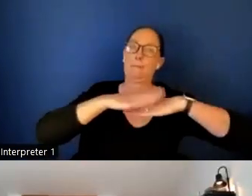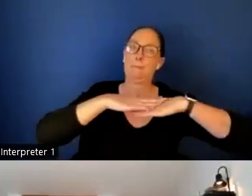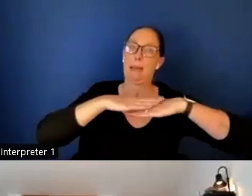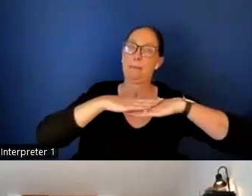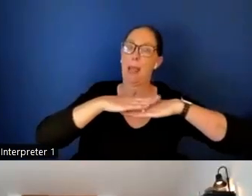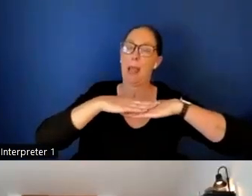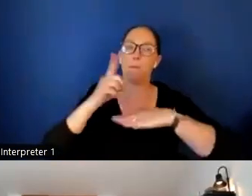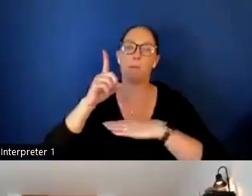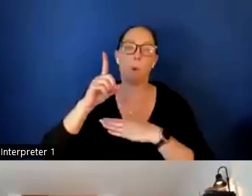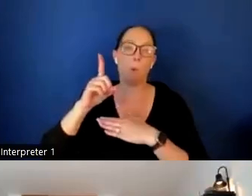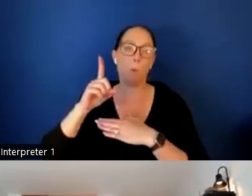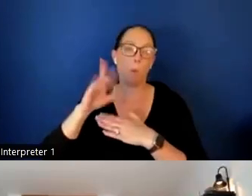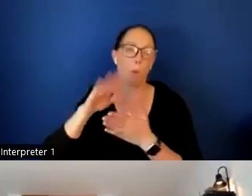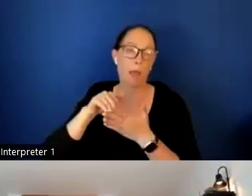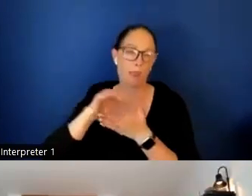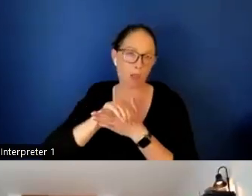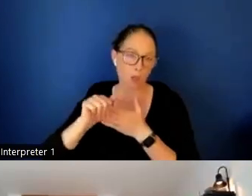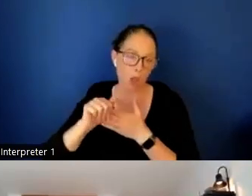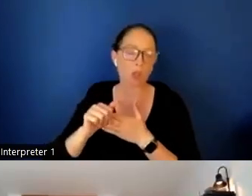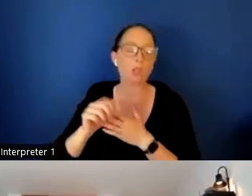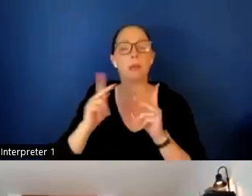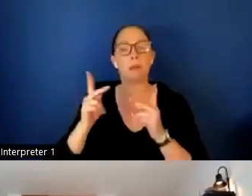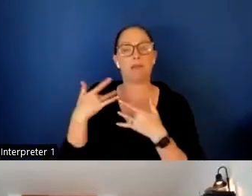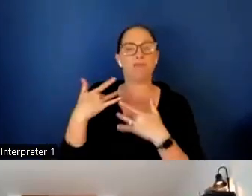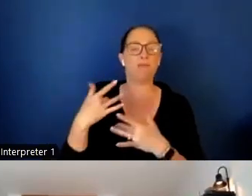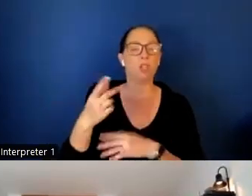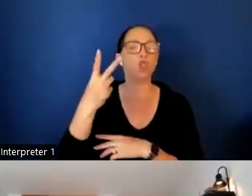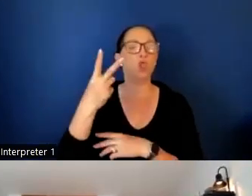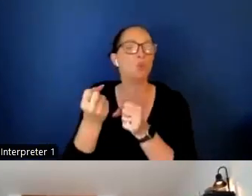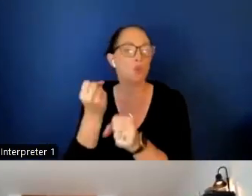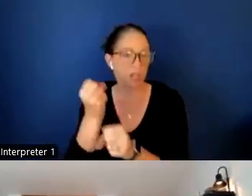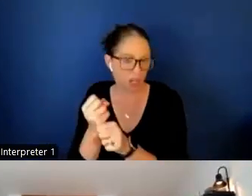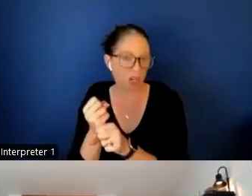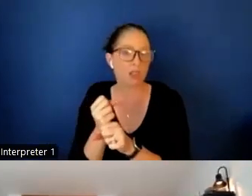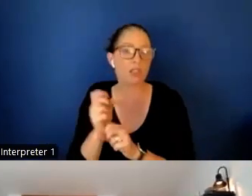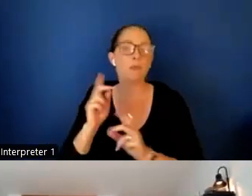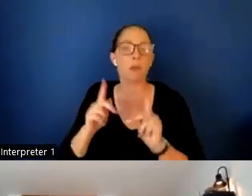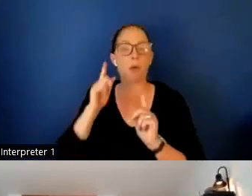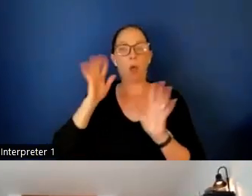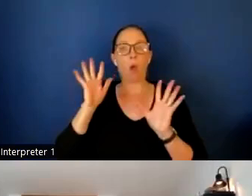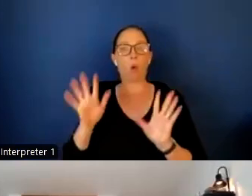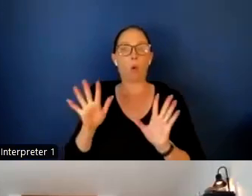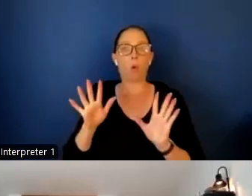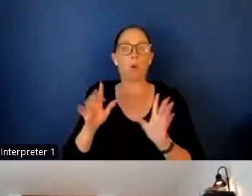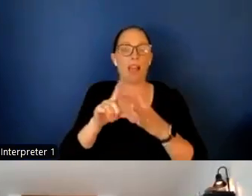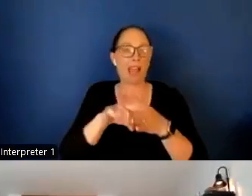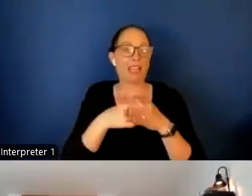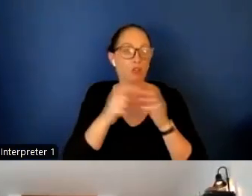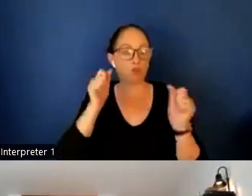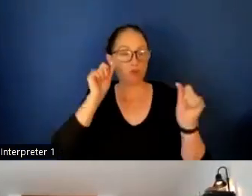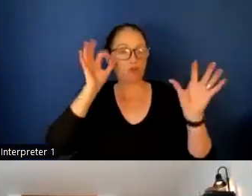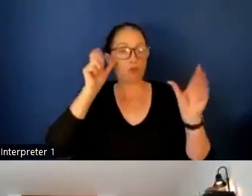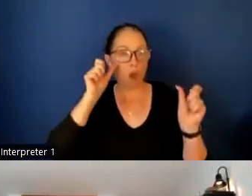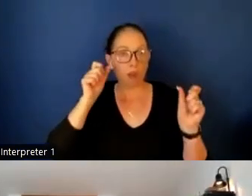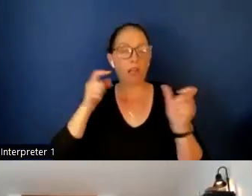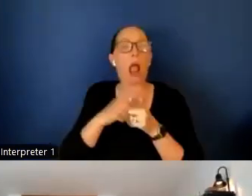for 2 years. Some folks recognize that there was like probably initial shock of getting that kind of support, and that you would need to settle into